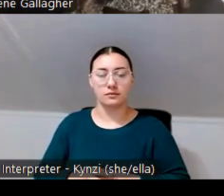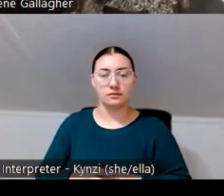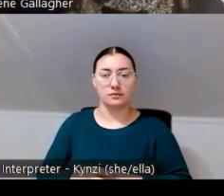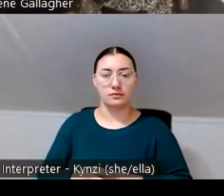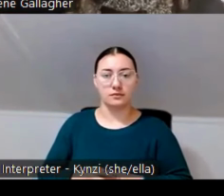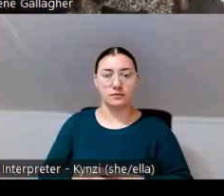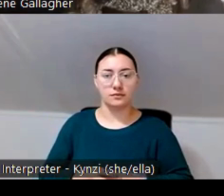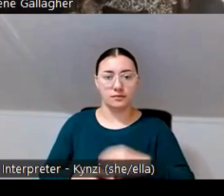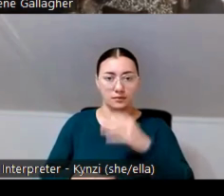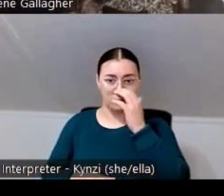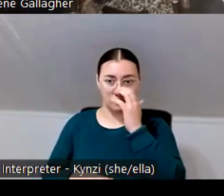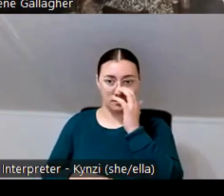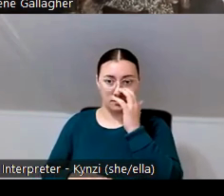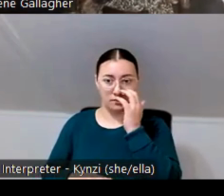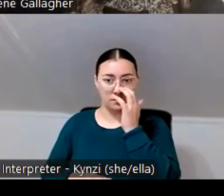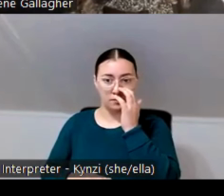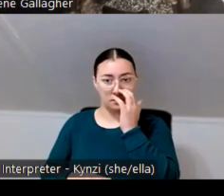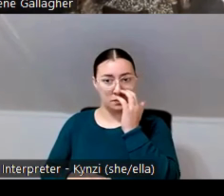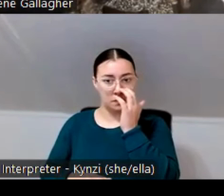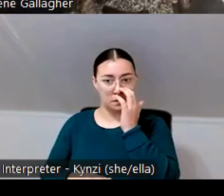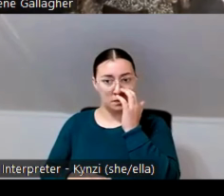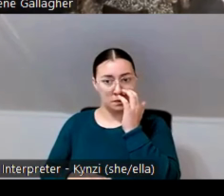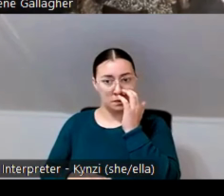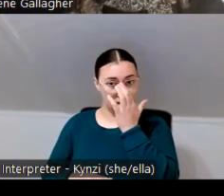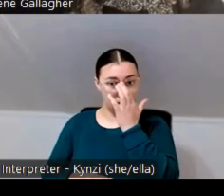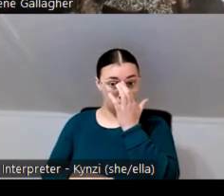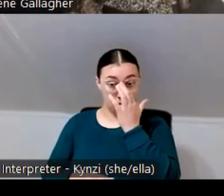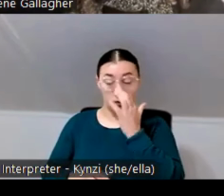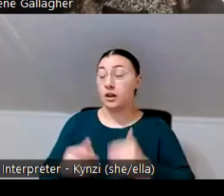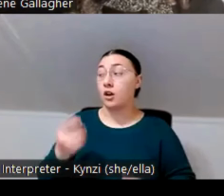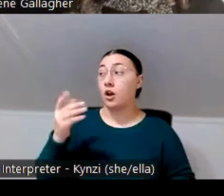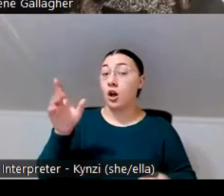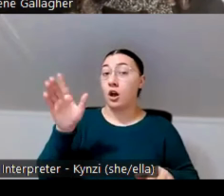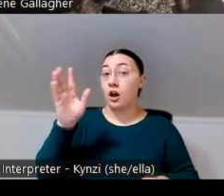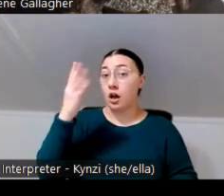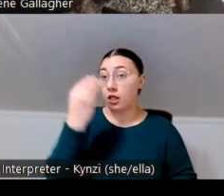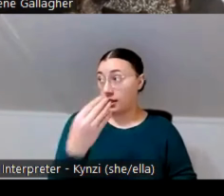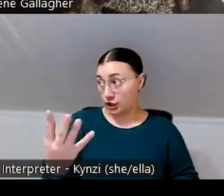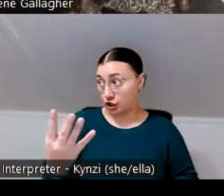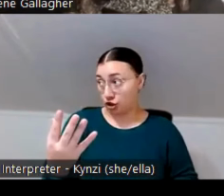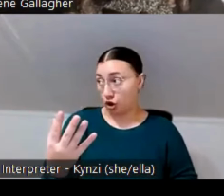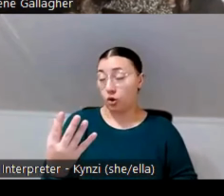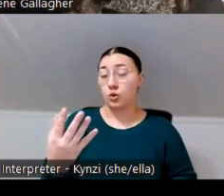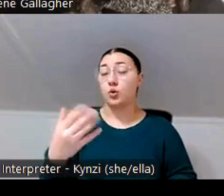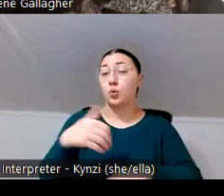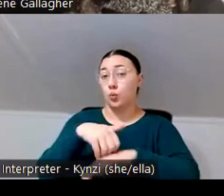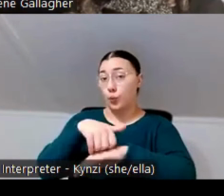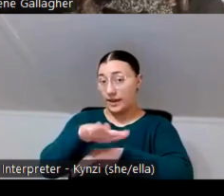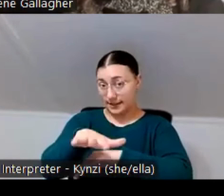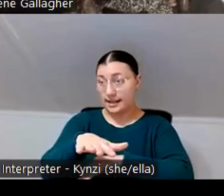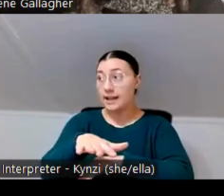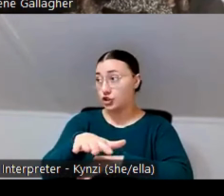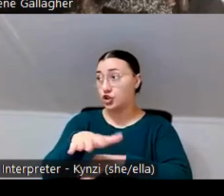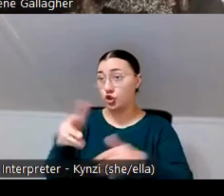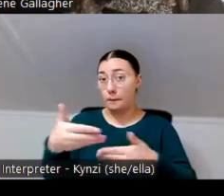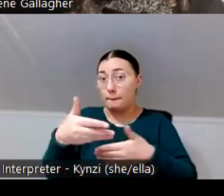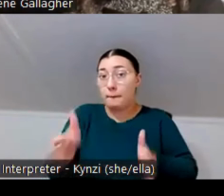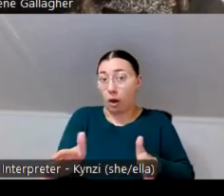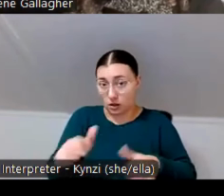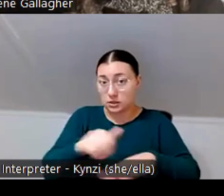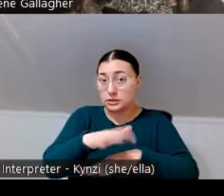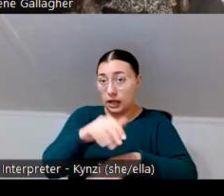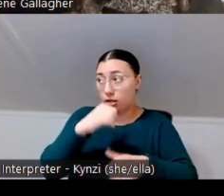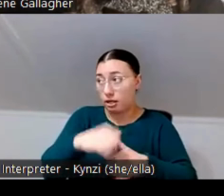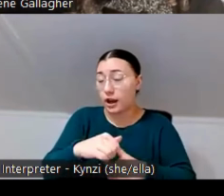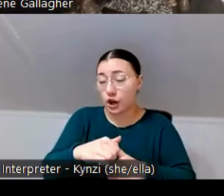With your kit at home, you should also have a snow measuring stick craft. That's like the snow